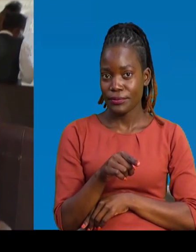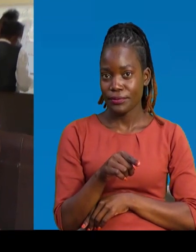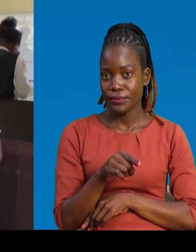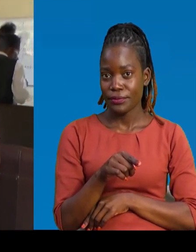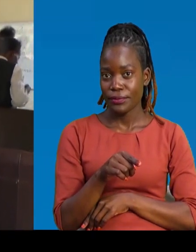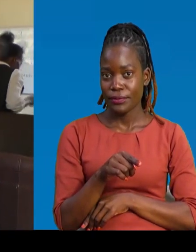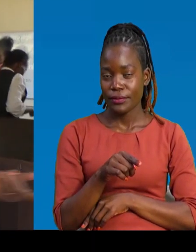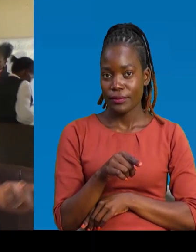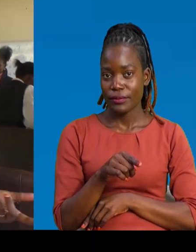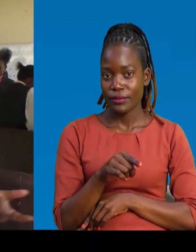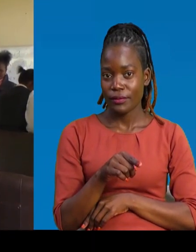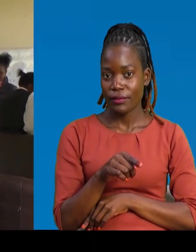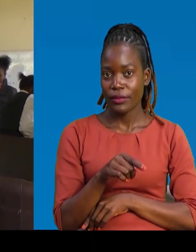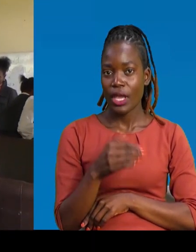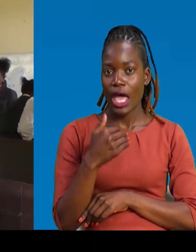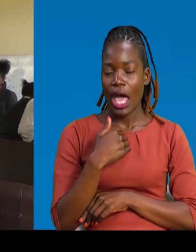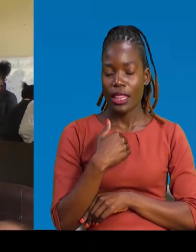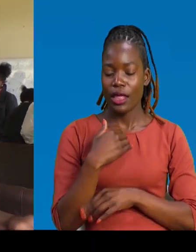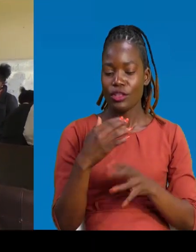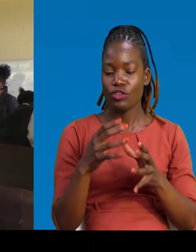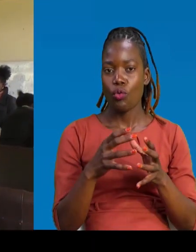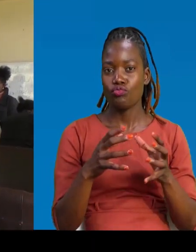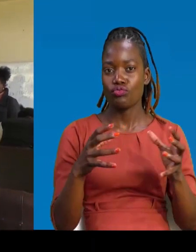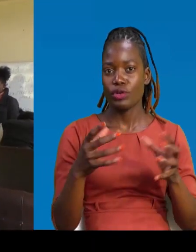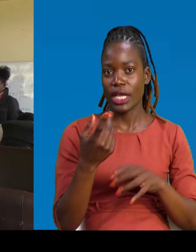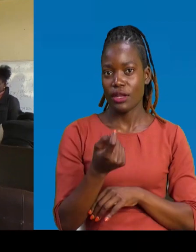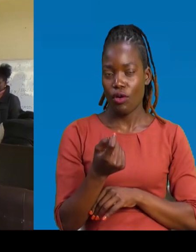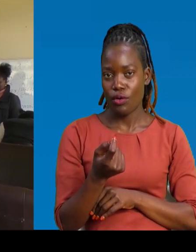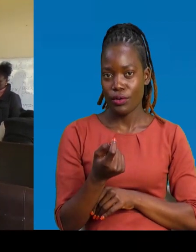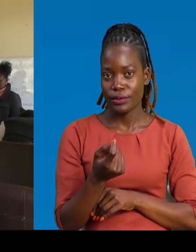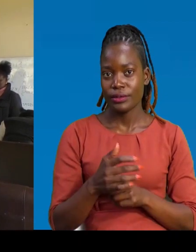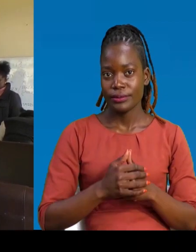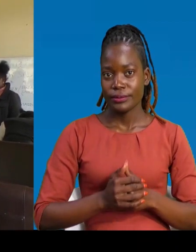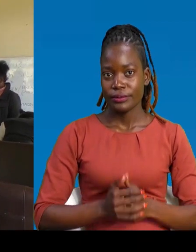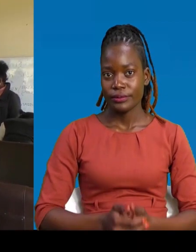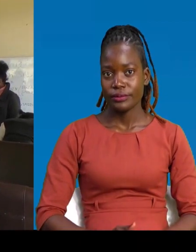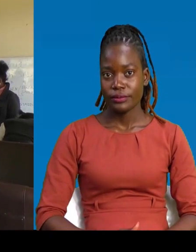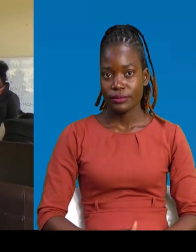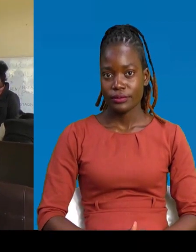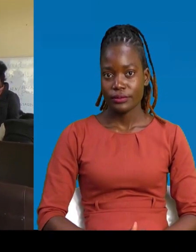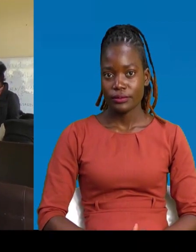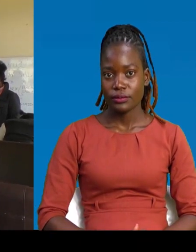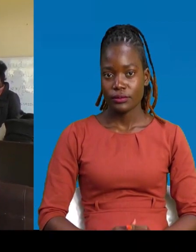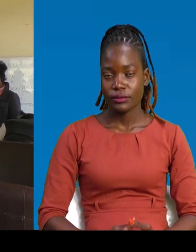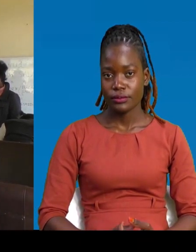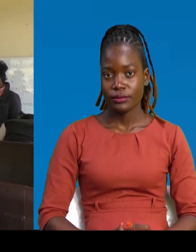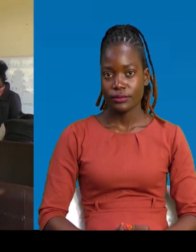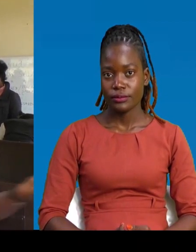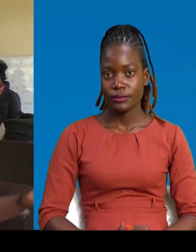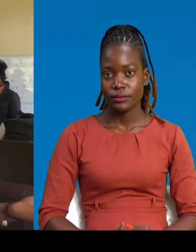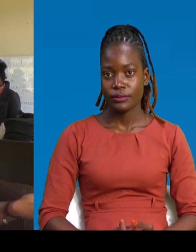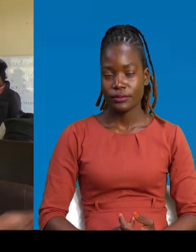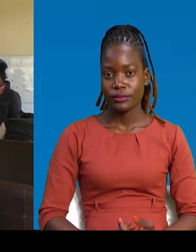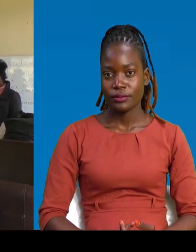it has a thick stem and a thick base and a broad, the bowl